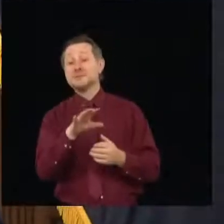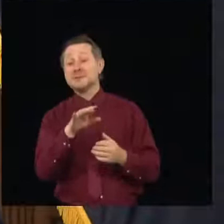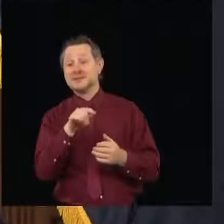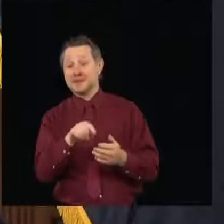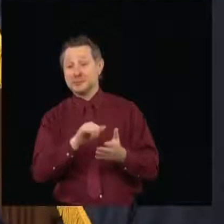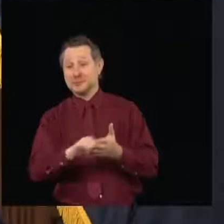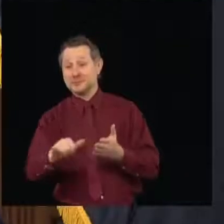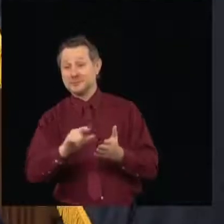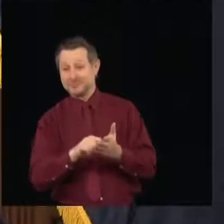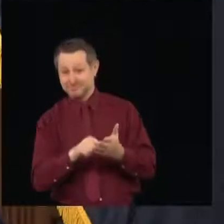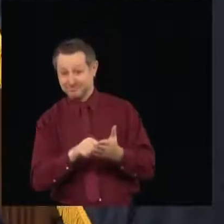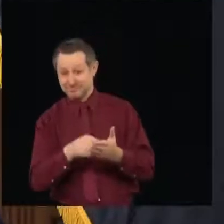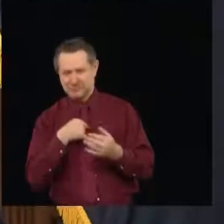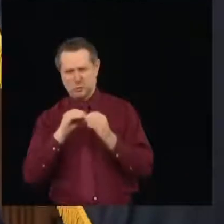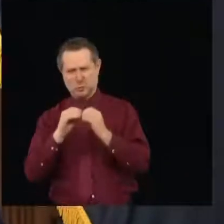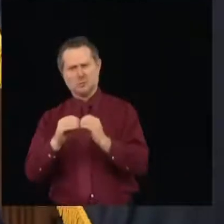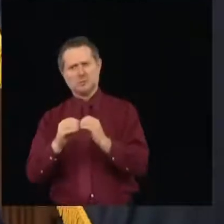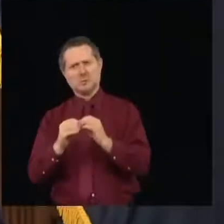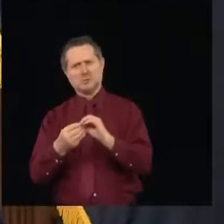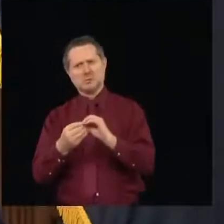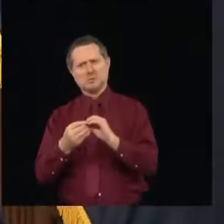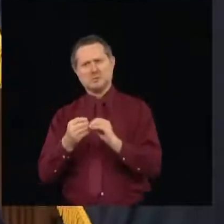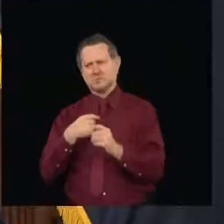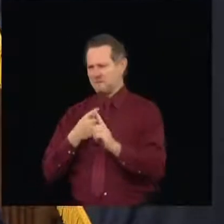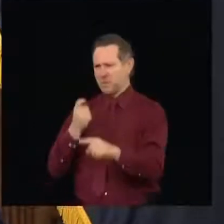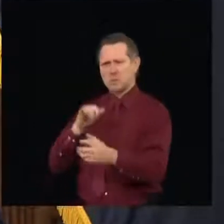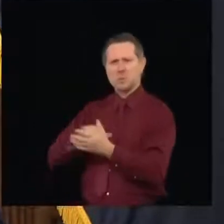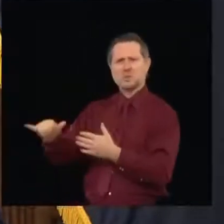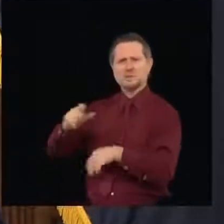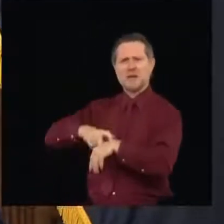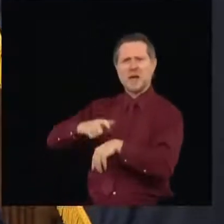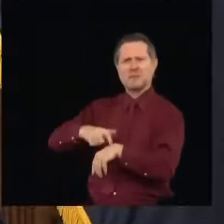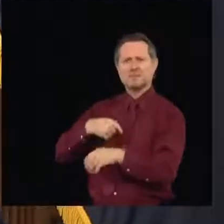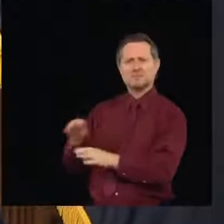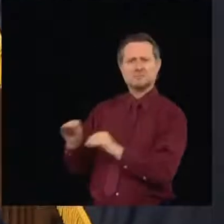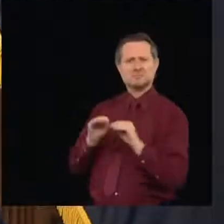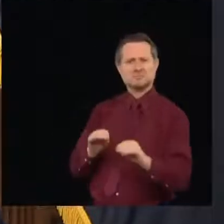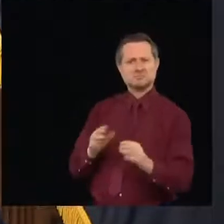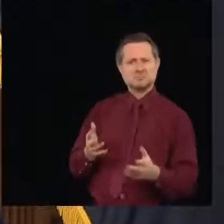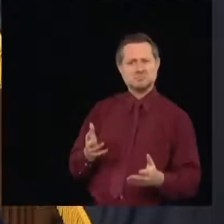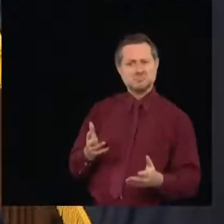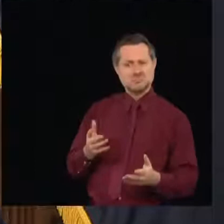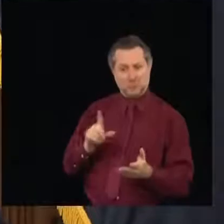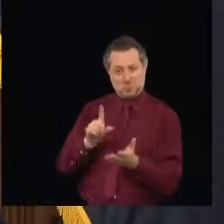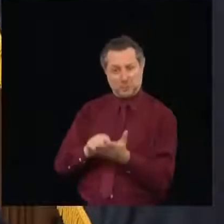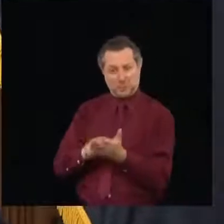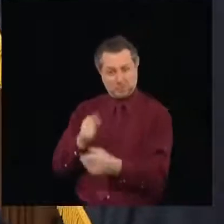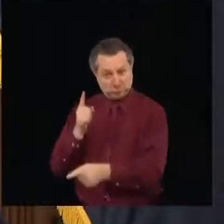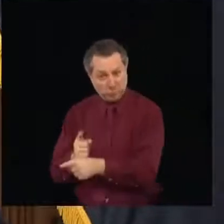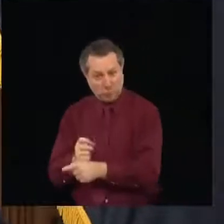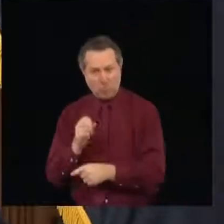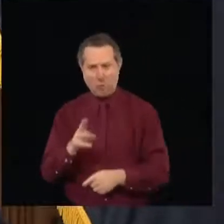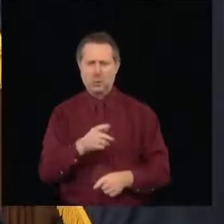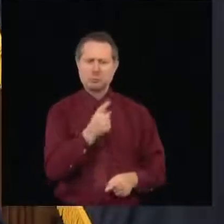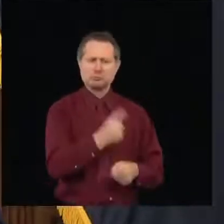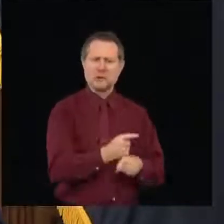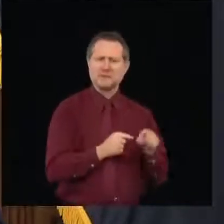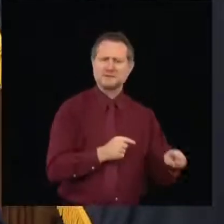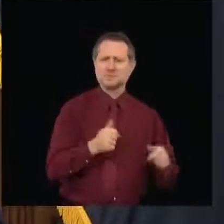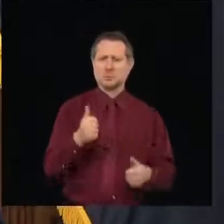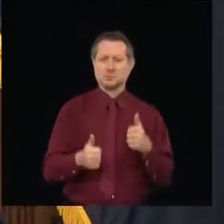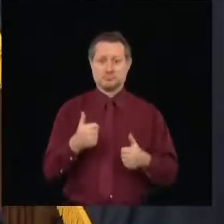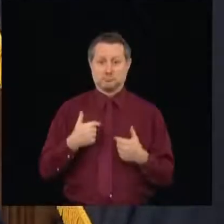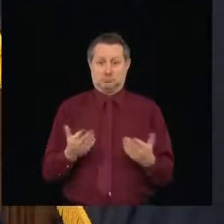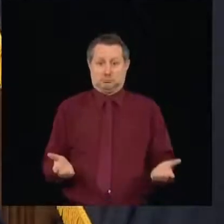Times. So either that fellow's right, or the New York Times is right. Woe for me to pick between the